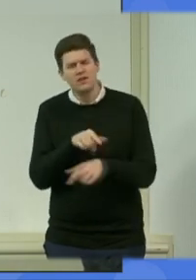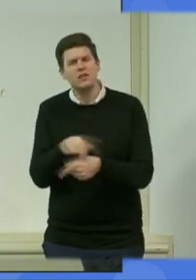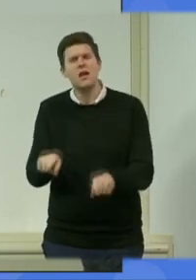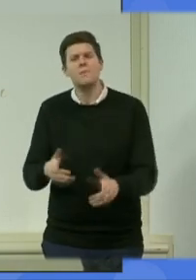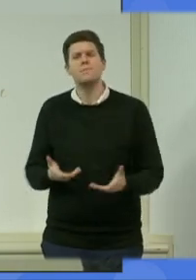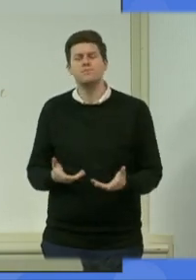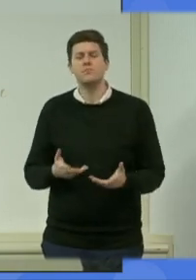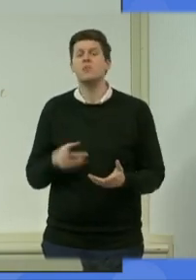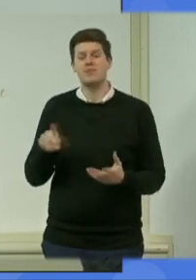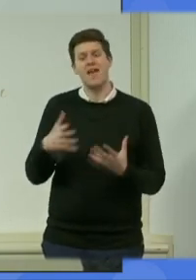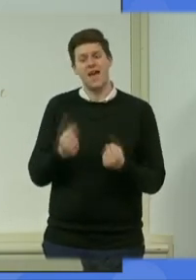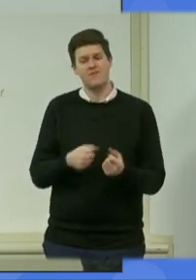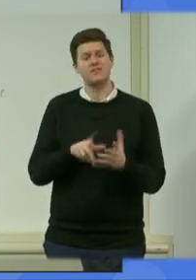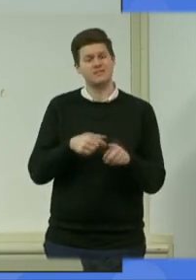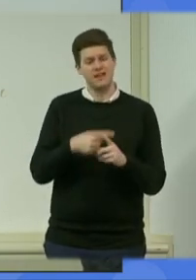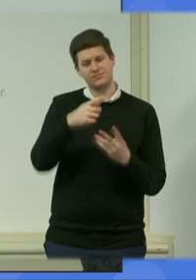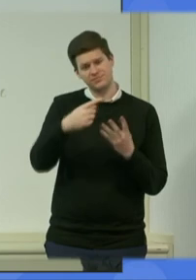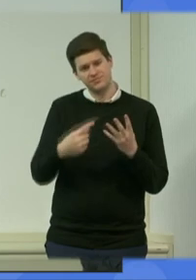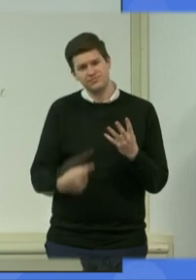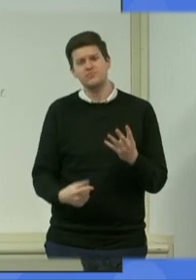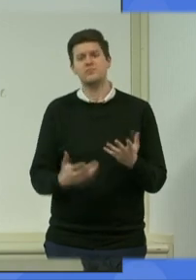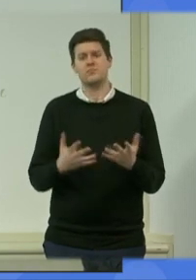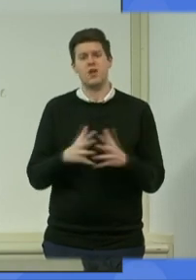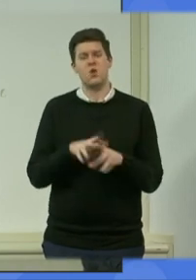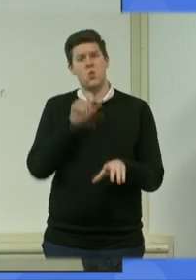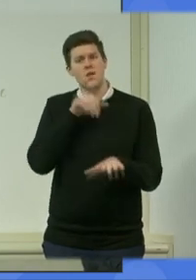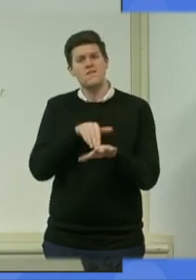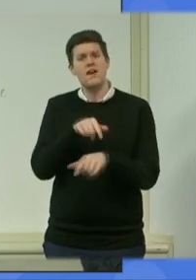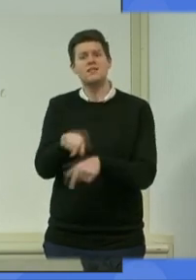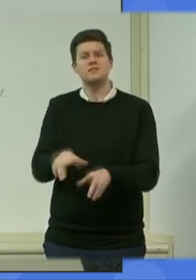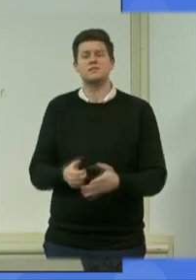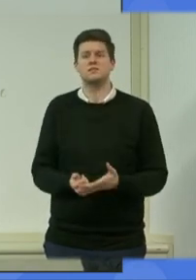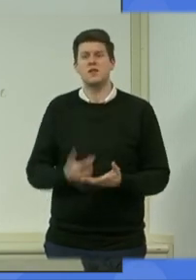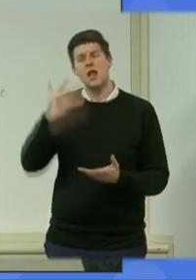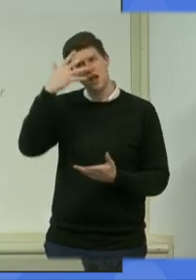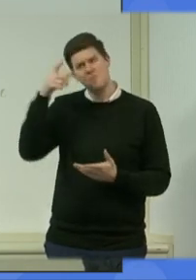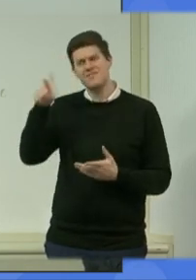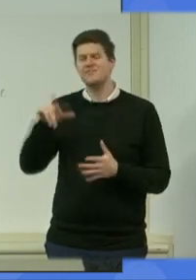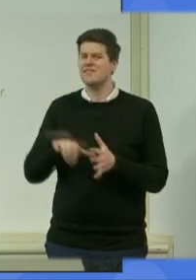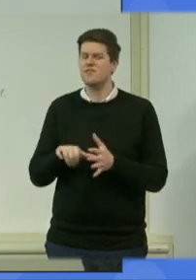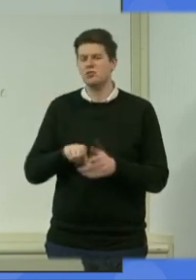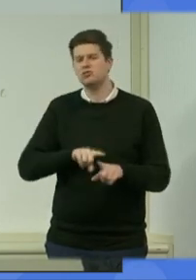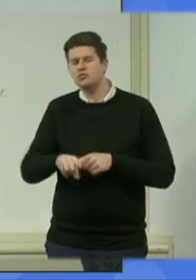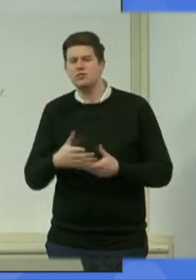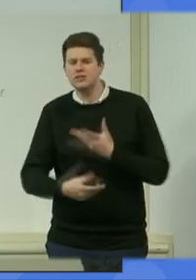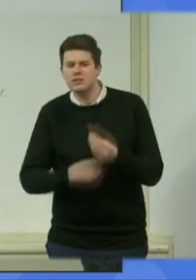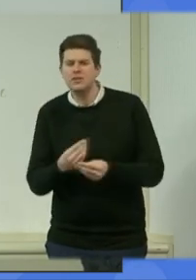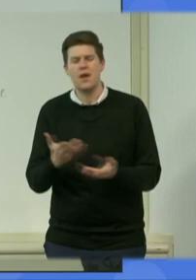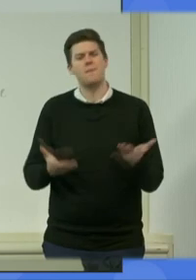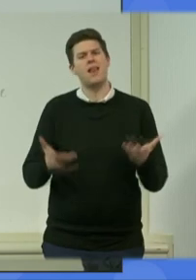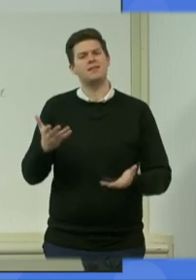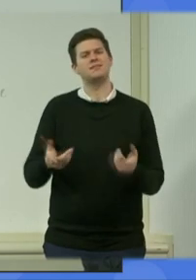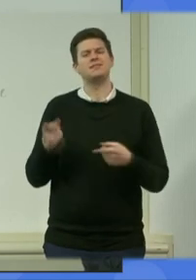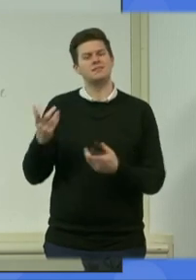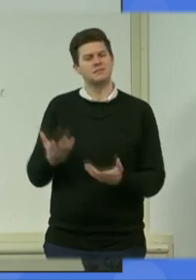us to do different things. So balancing that's quite hard. Government finds that very difficult. We know that in Scotland there is a case where we're very